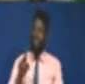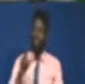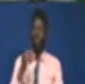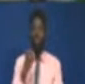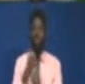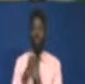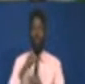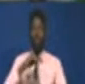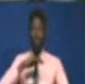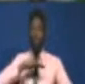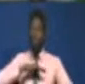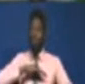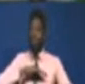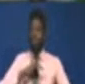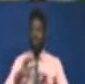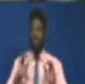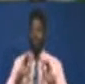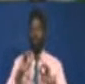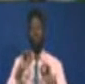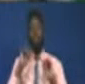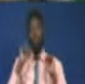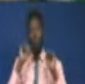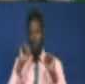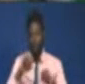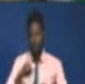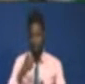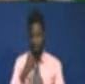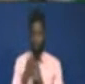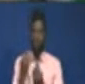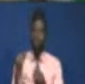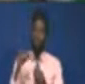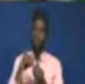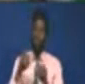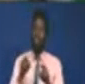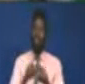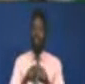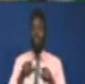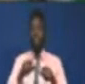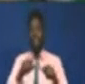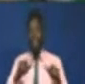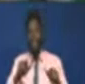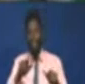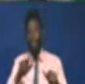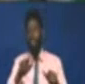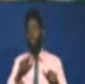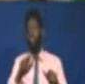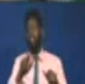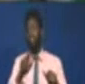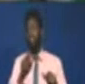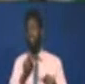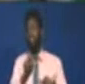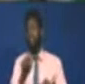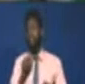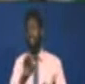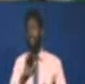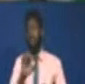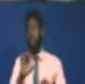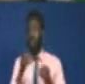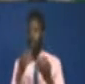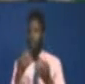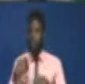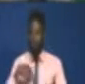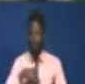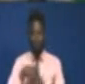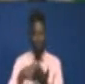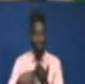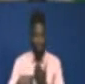can do more than that. And then the land rates that are there are things that we can discuss on the table and agree and move on. Thank you.